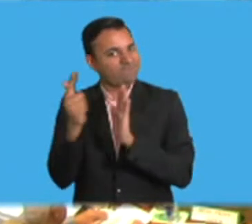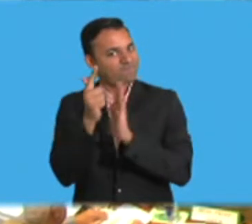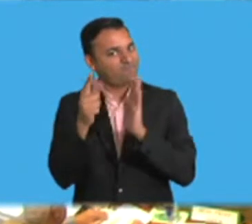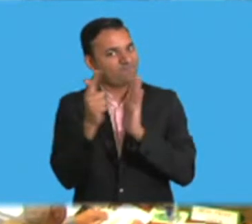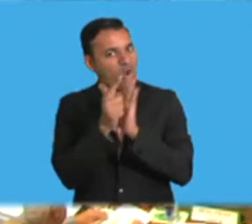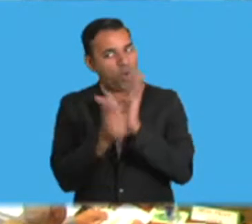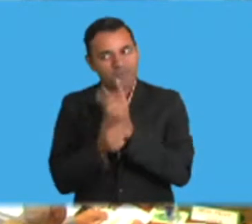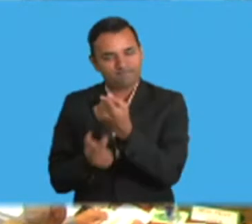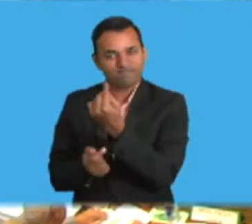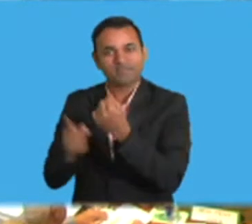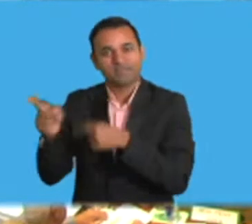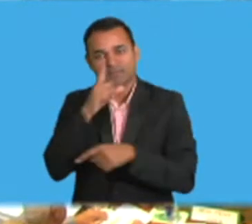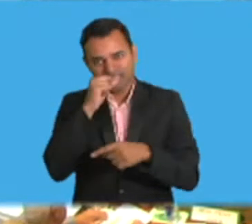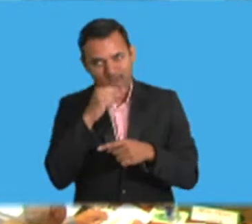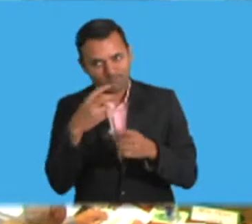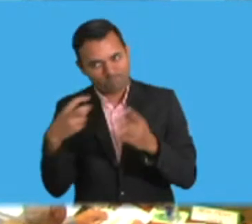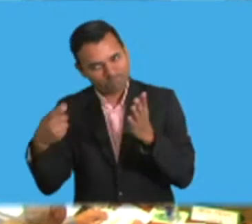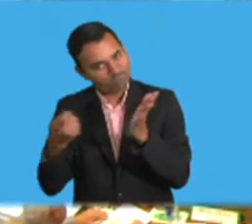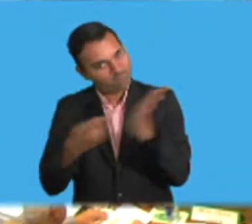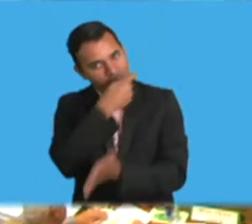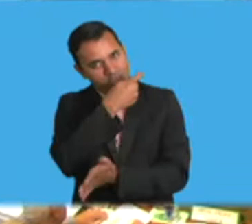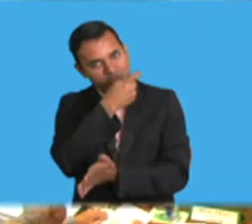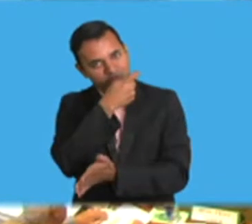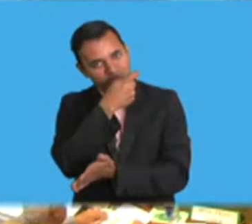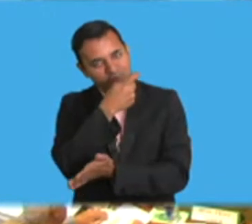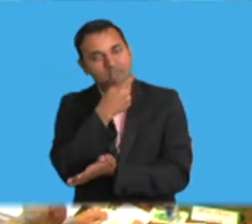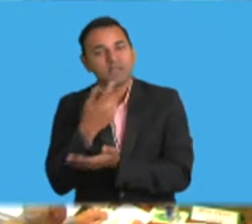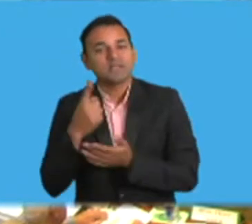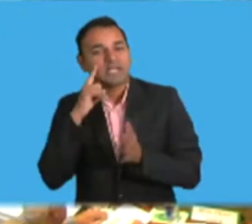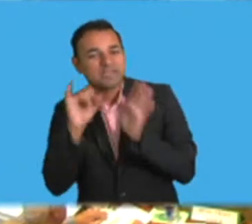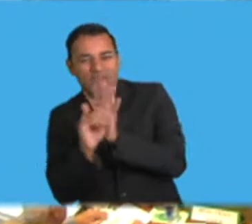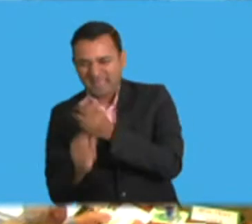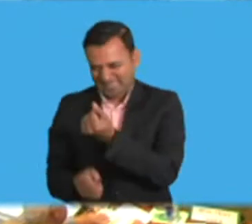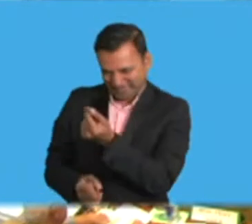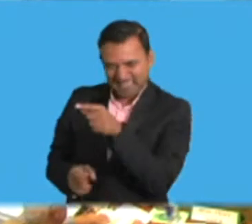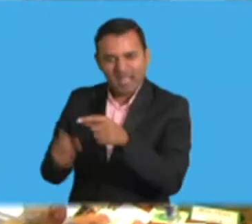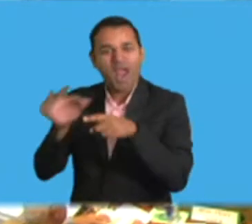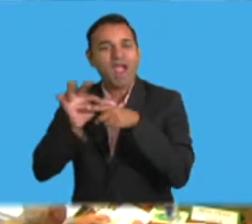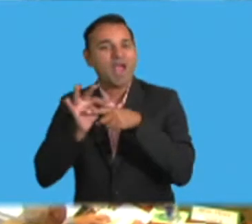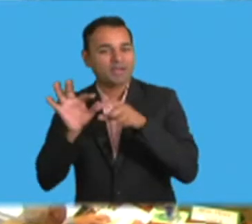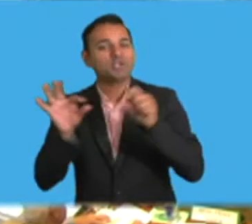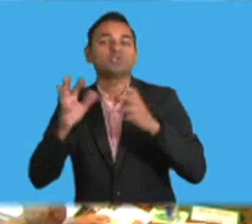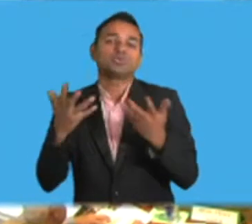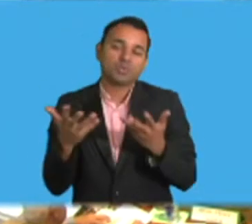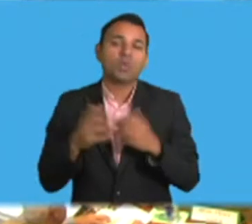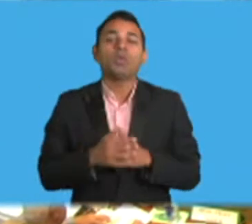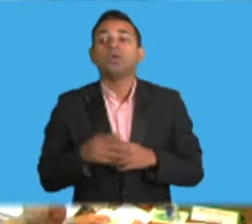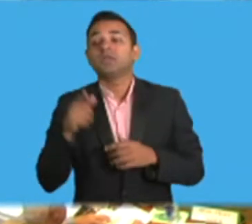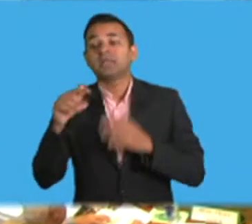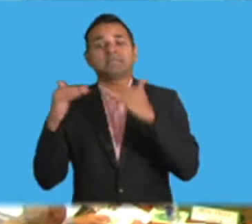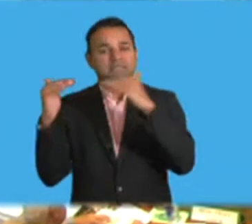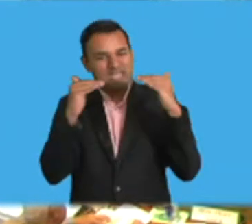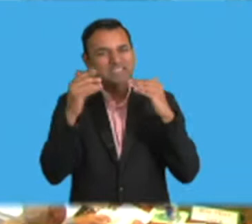were given, thus depriving their customers an accessible and reliable taxi services.